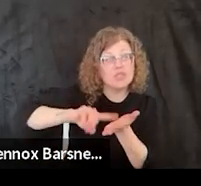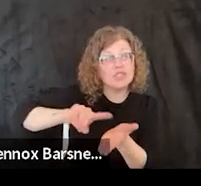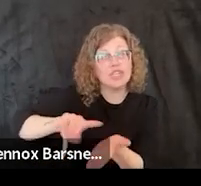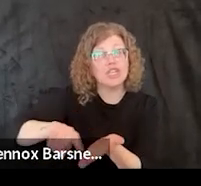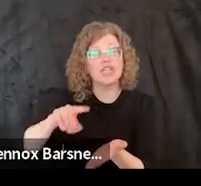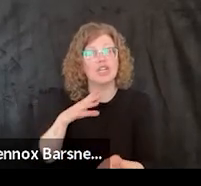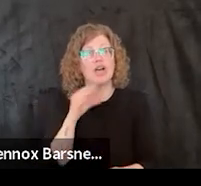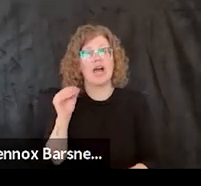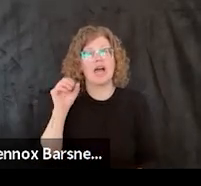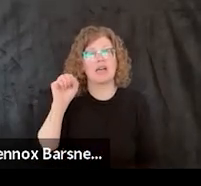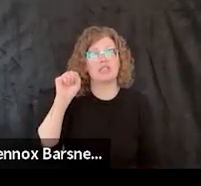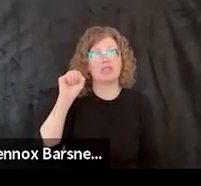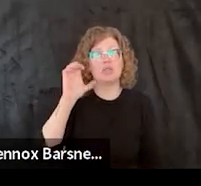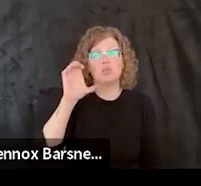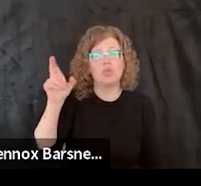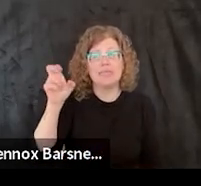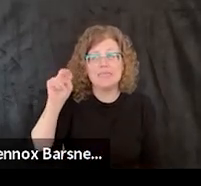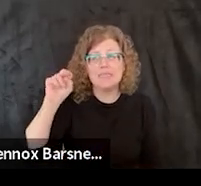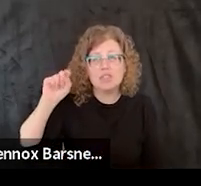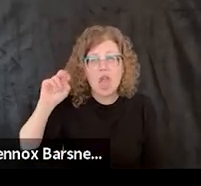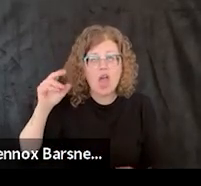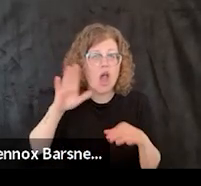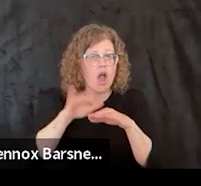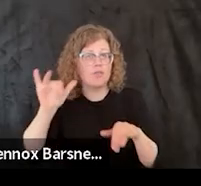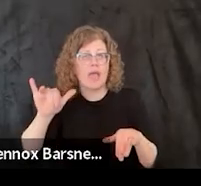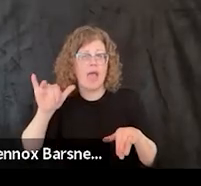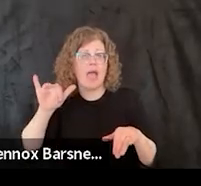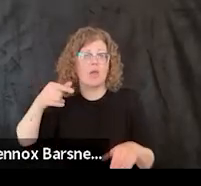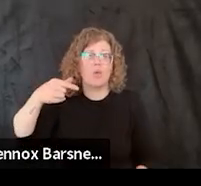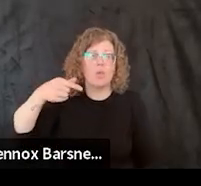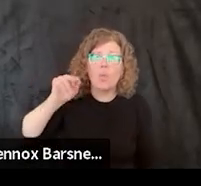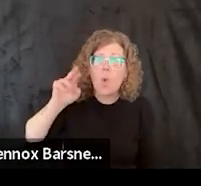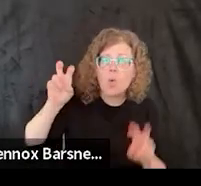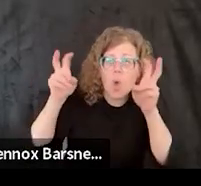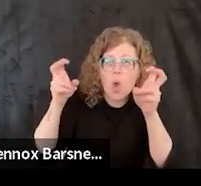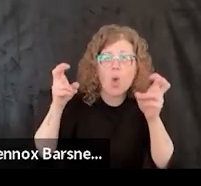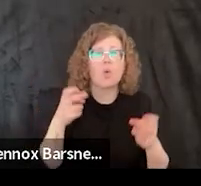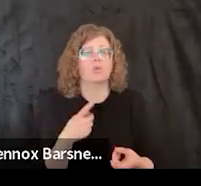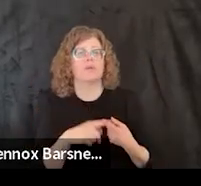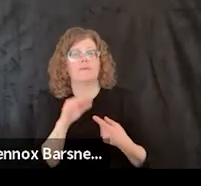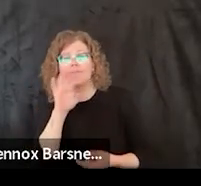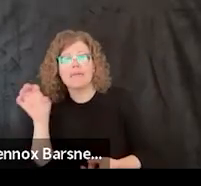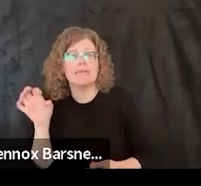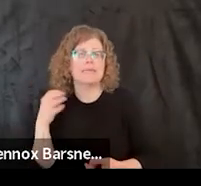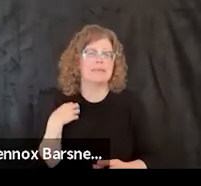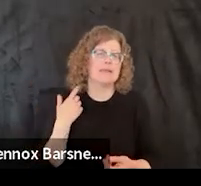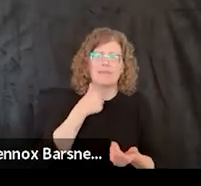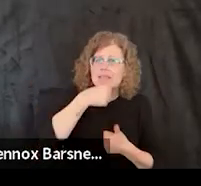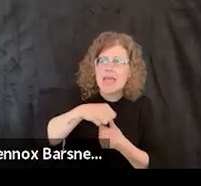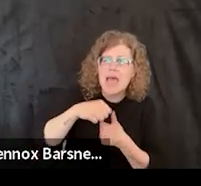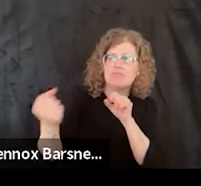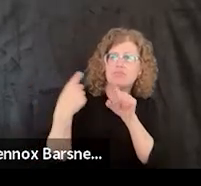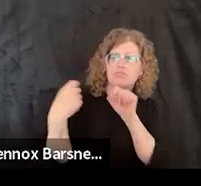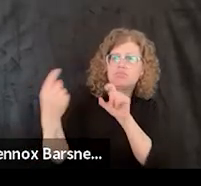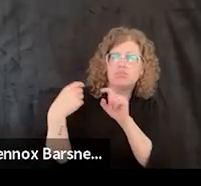of quotes, invoices, standard fee schedules, or correspondence that confirms rates and